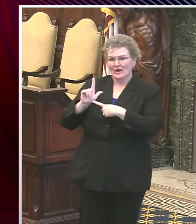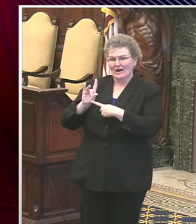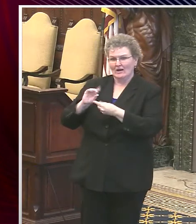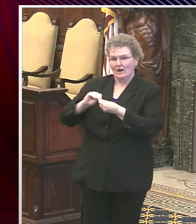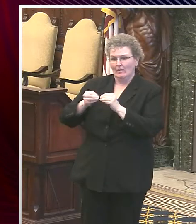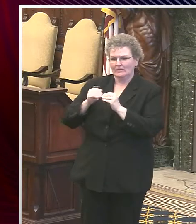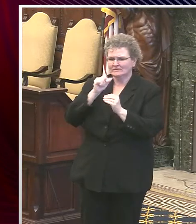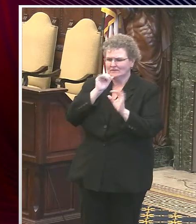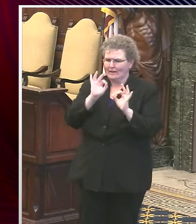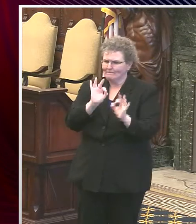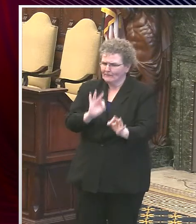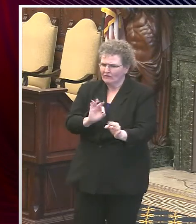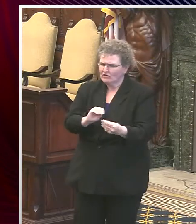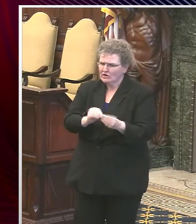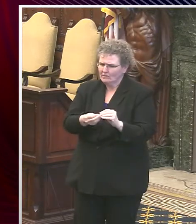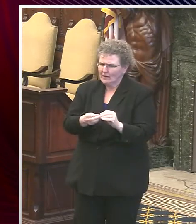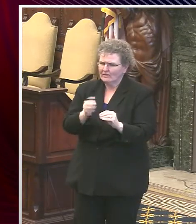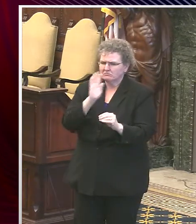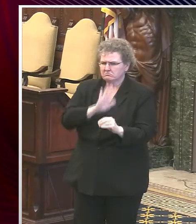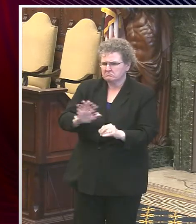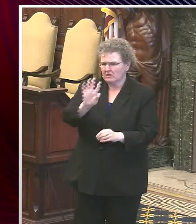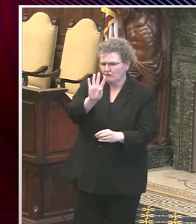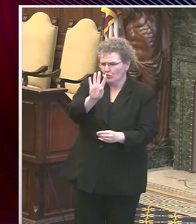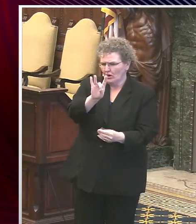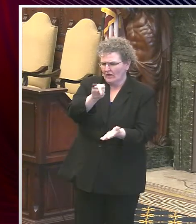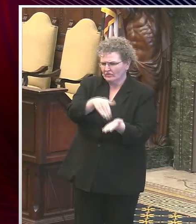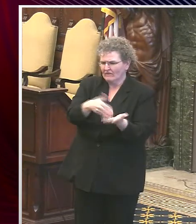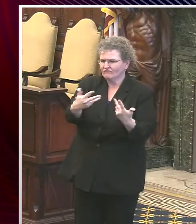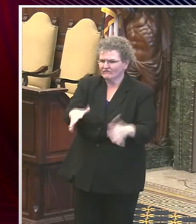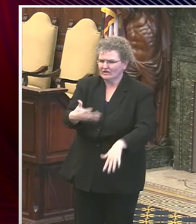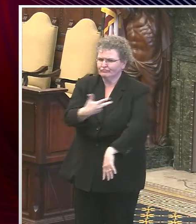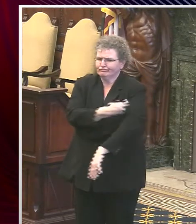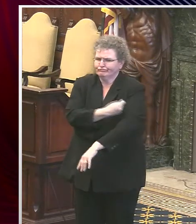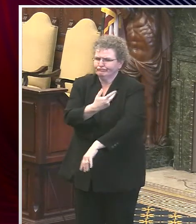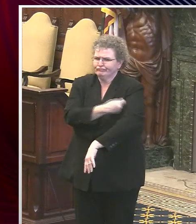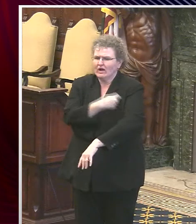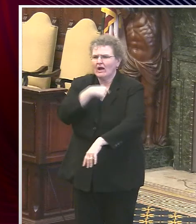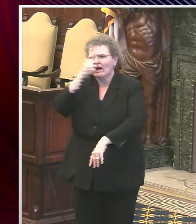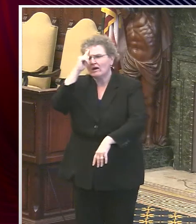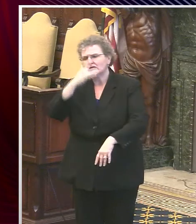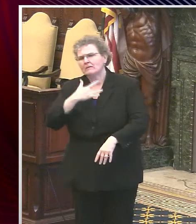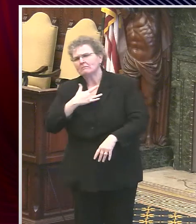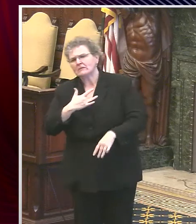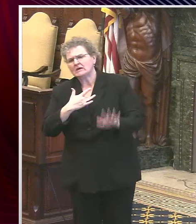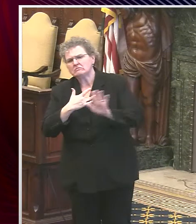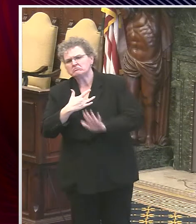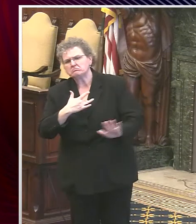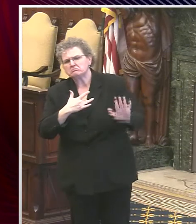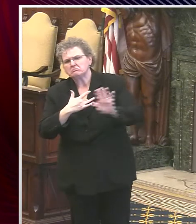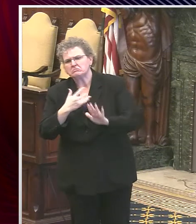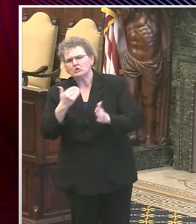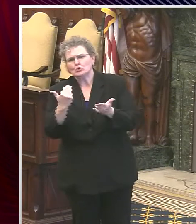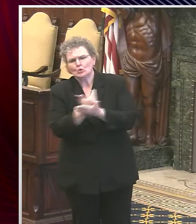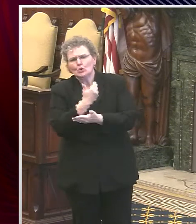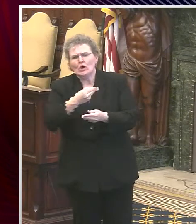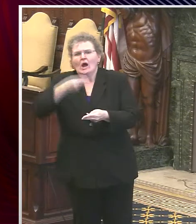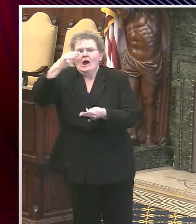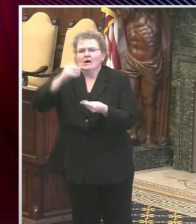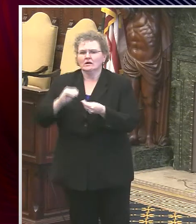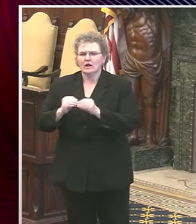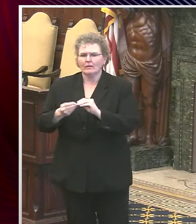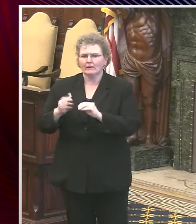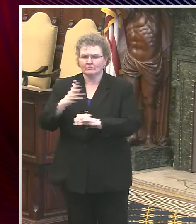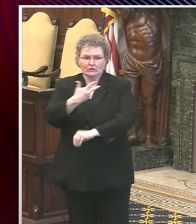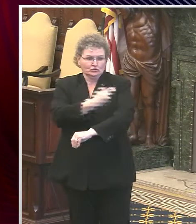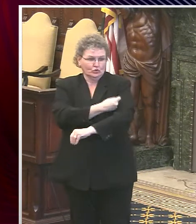already 48,000 people who were vaccinated. So I think it's likely that we'll be at a new high for doses that were delivered per